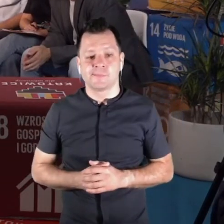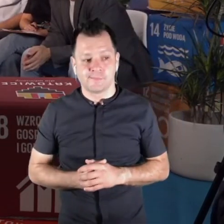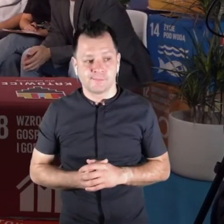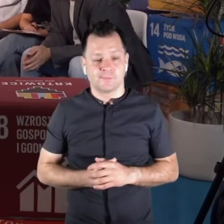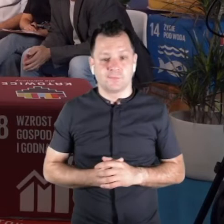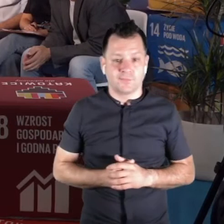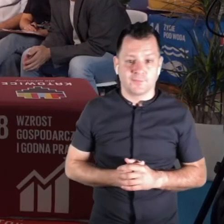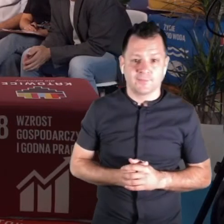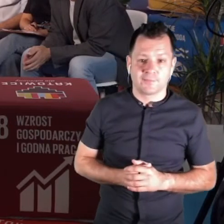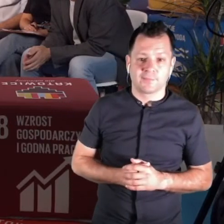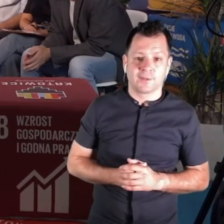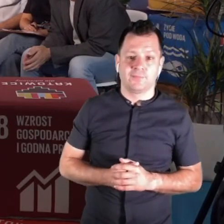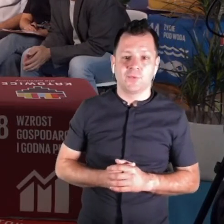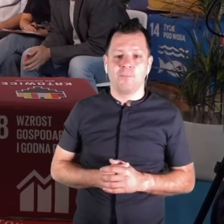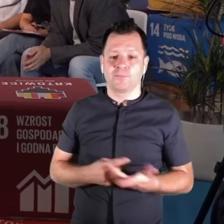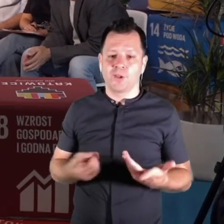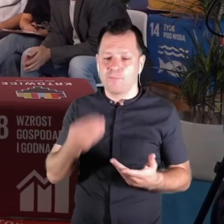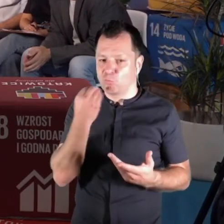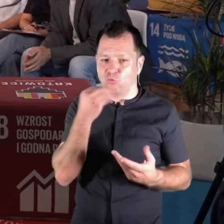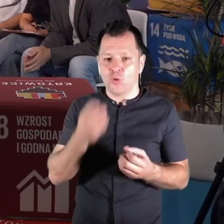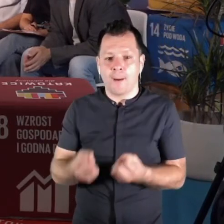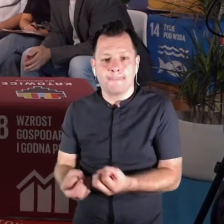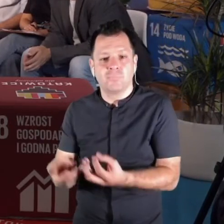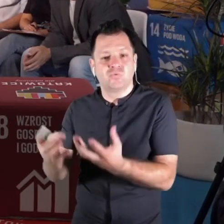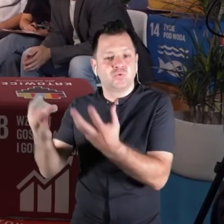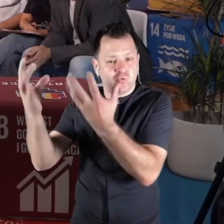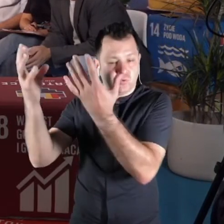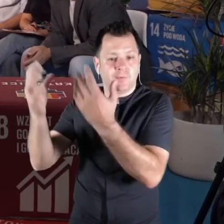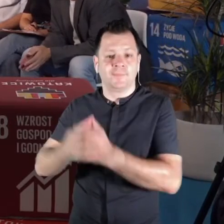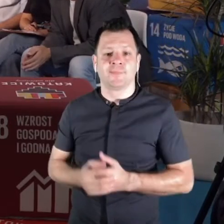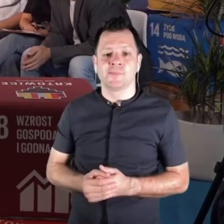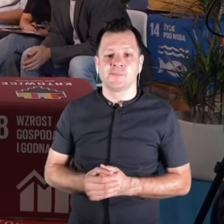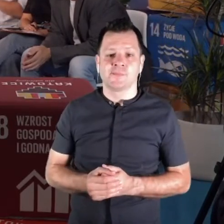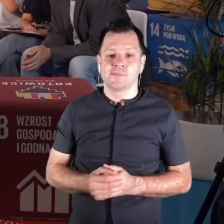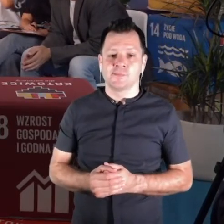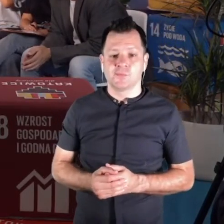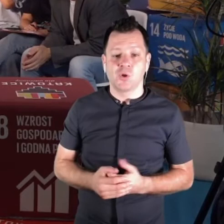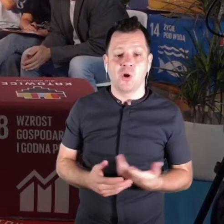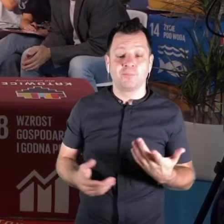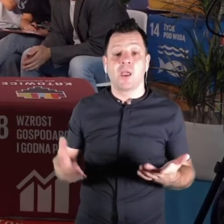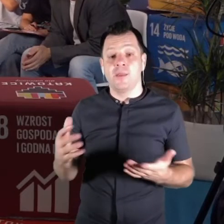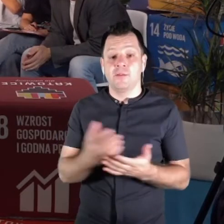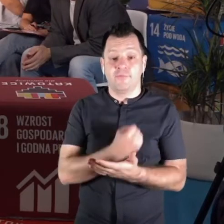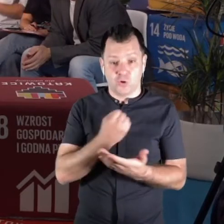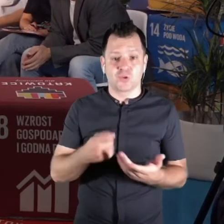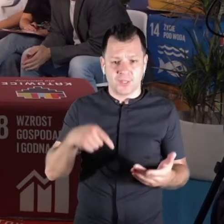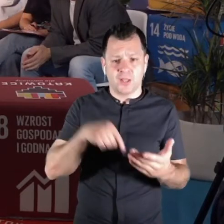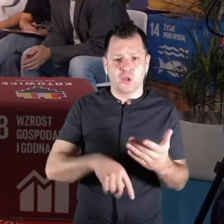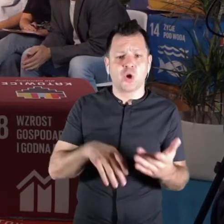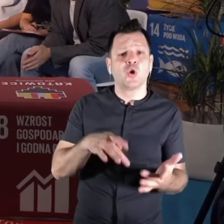on these parameters and with the help of artificial intelligence, we can calculate which trees will